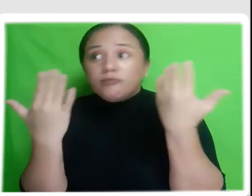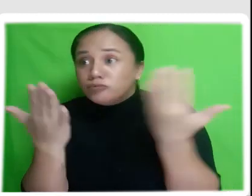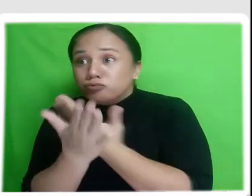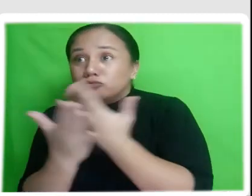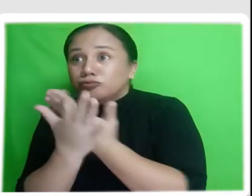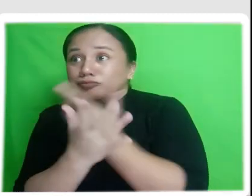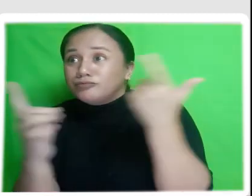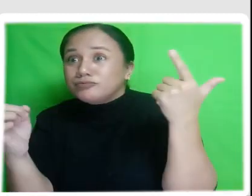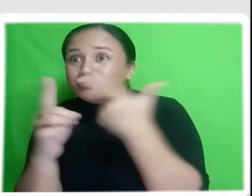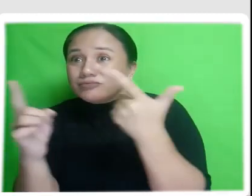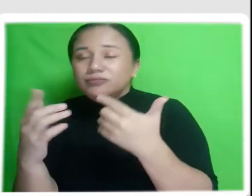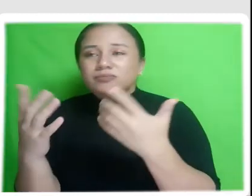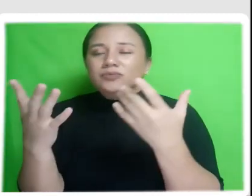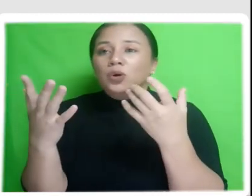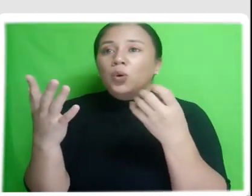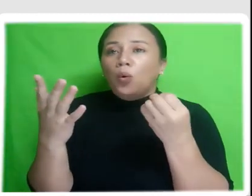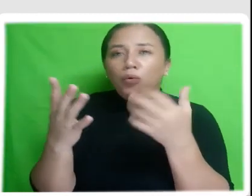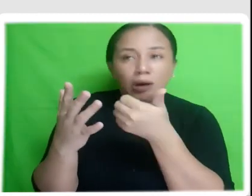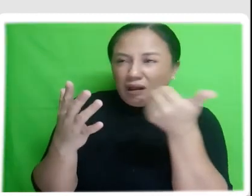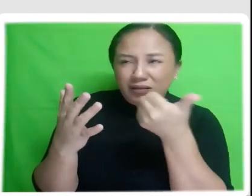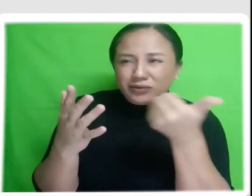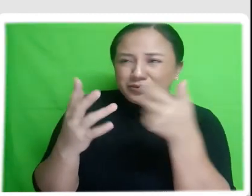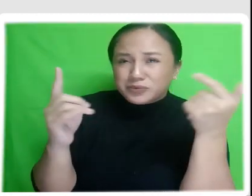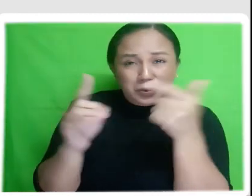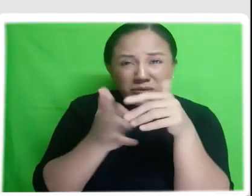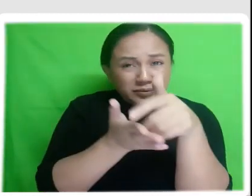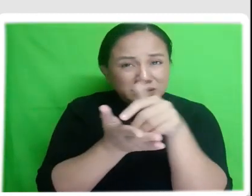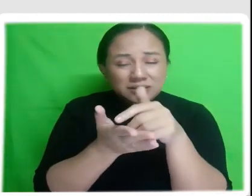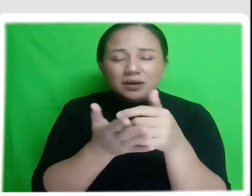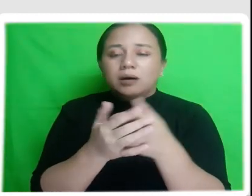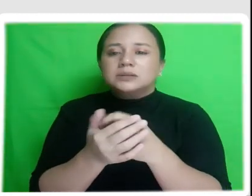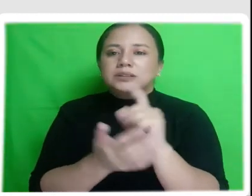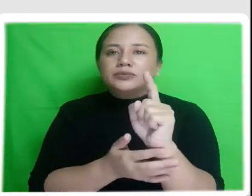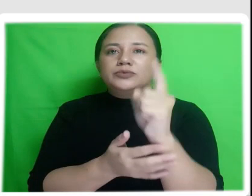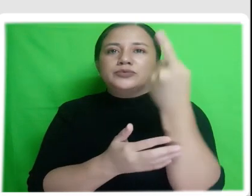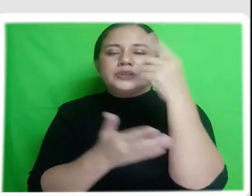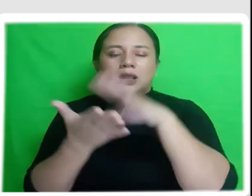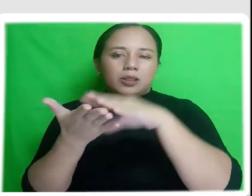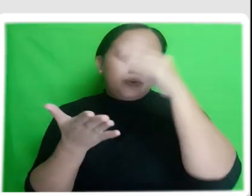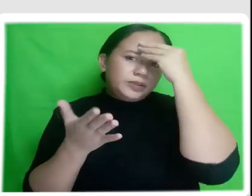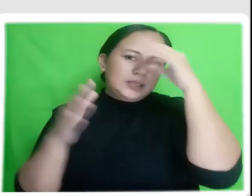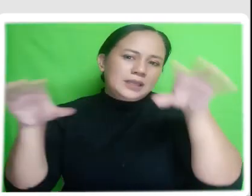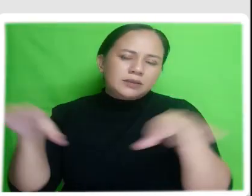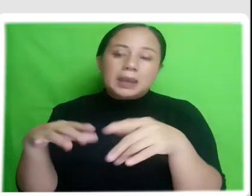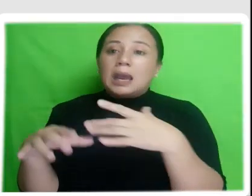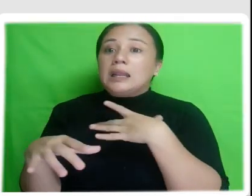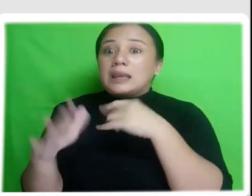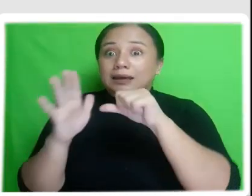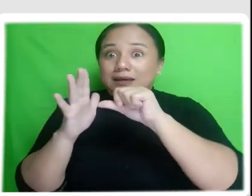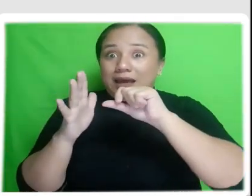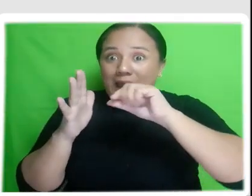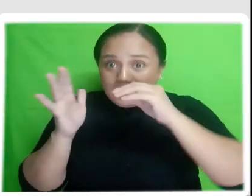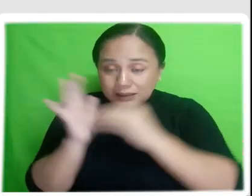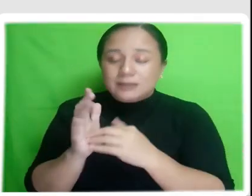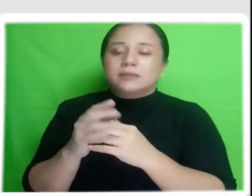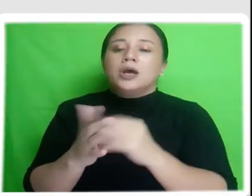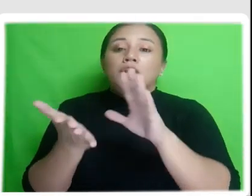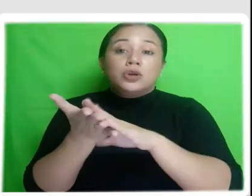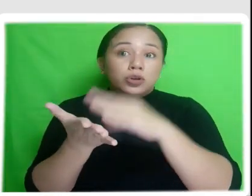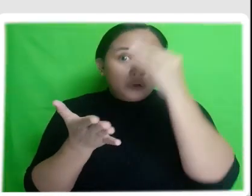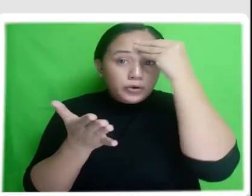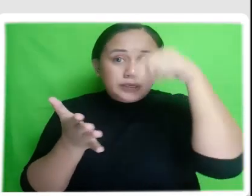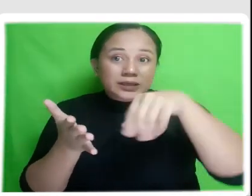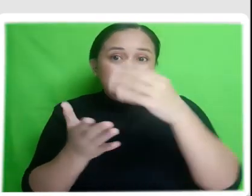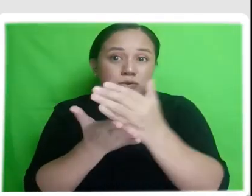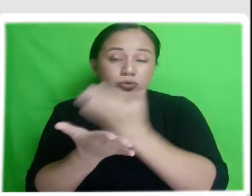some motives weakened? That is the first learning activity. And I like to repeat, learning in this course is not